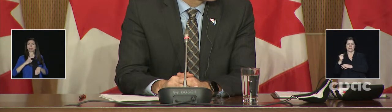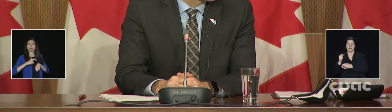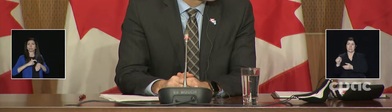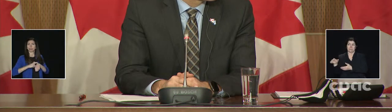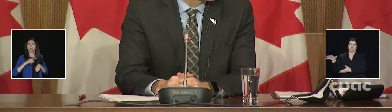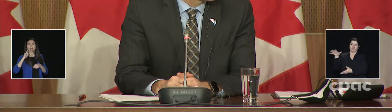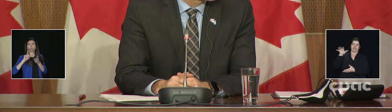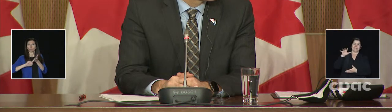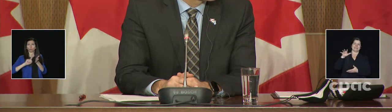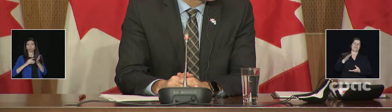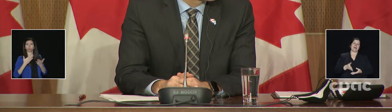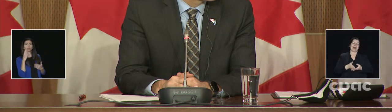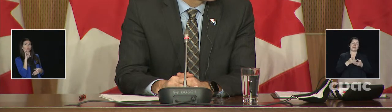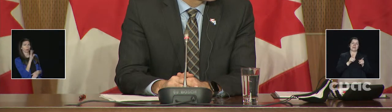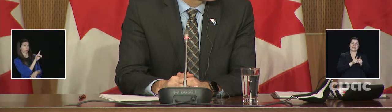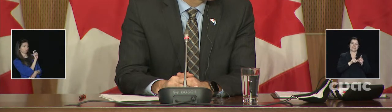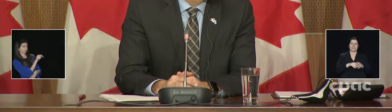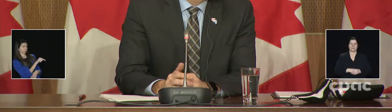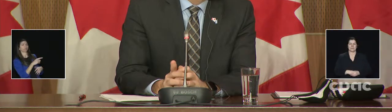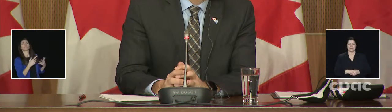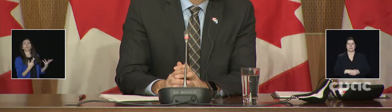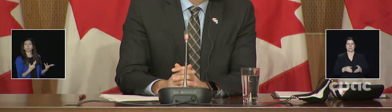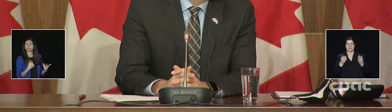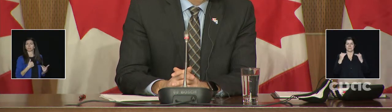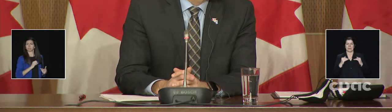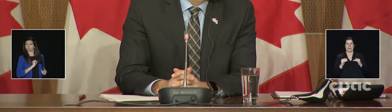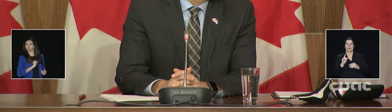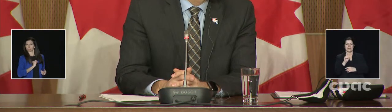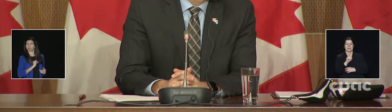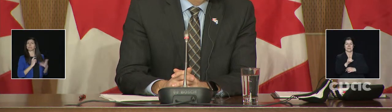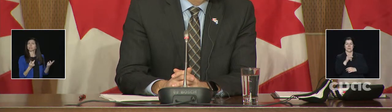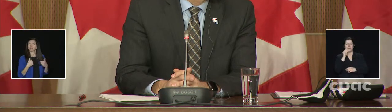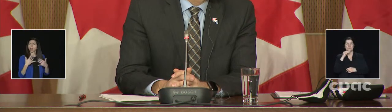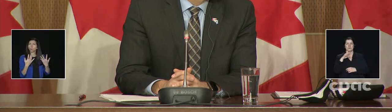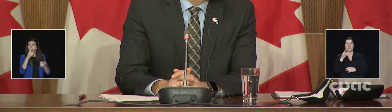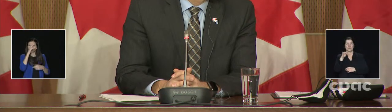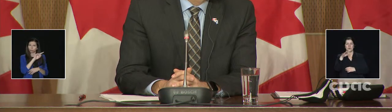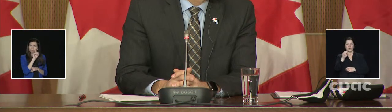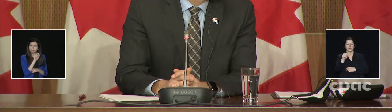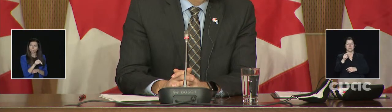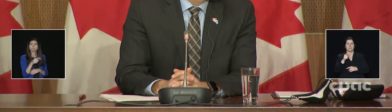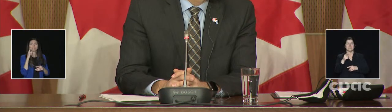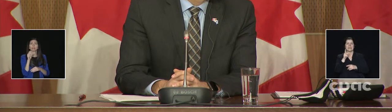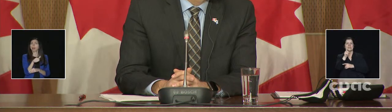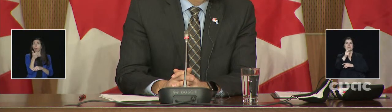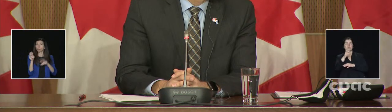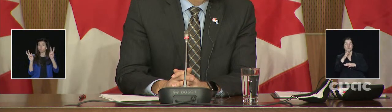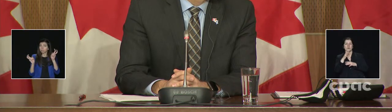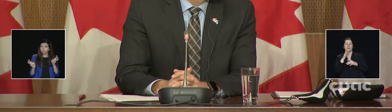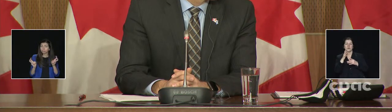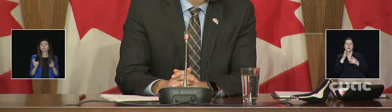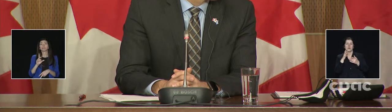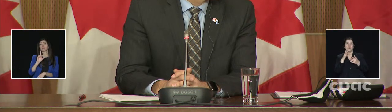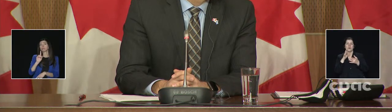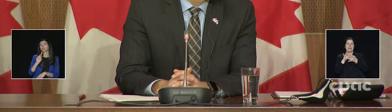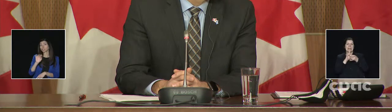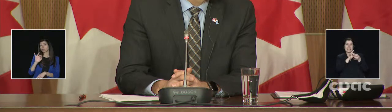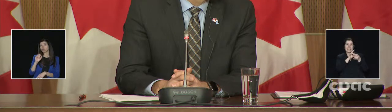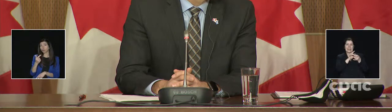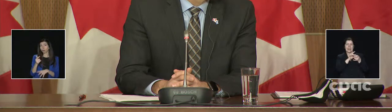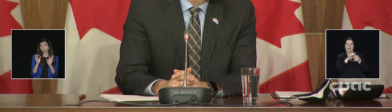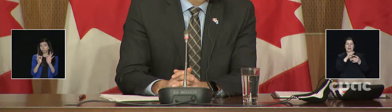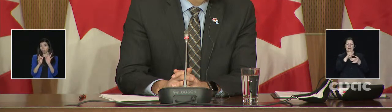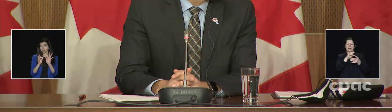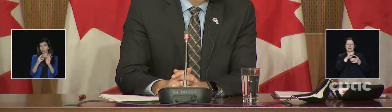Duclos, excuse me. I'd like to ask you about a separate matter that affects your office, which is drug pricing regulations that are supposed to be in effect on